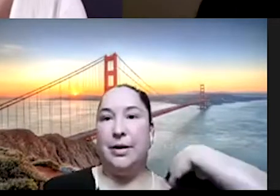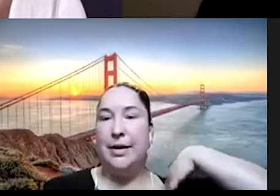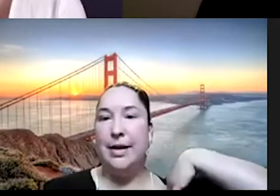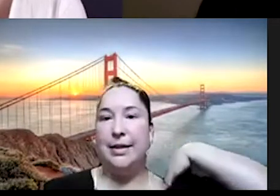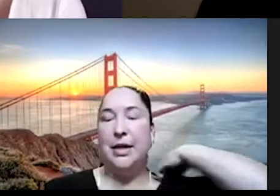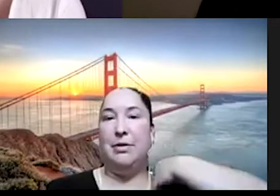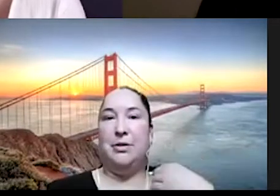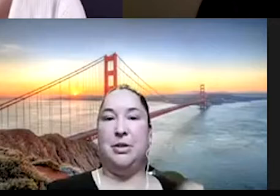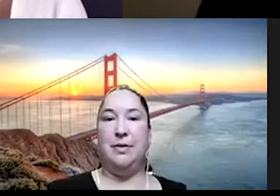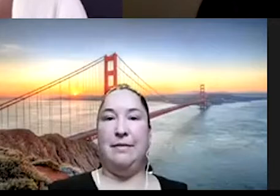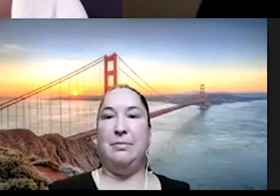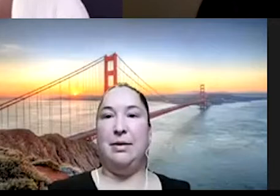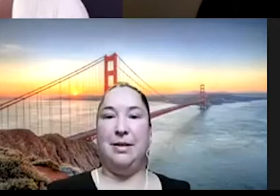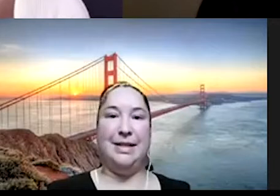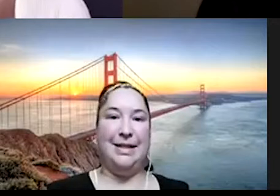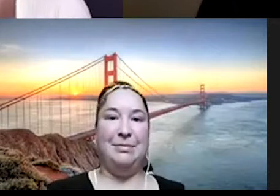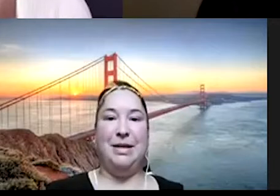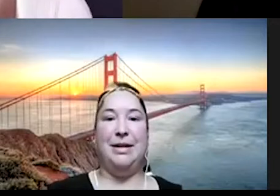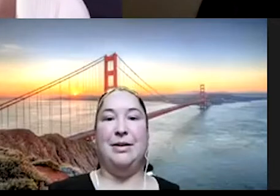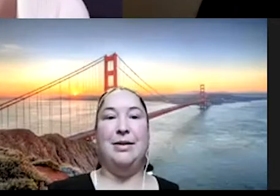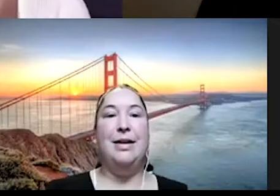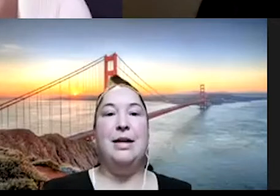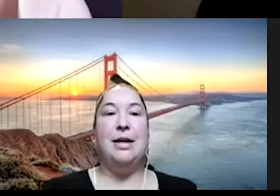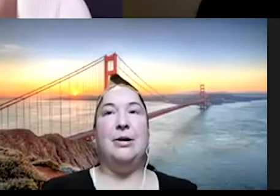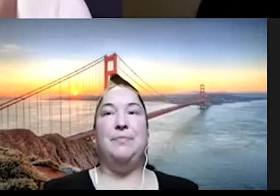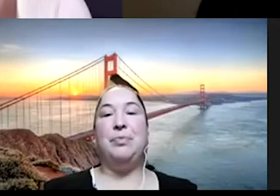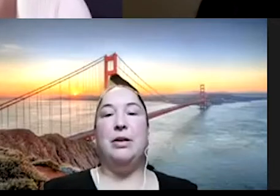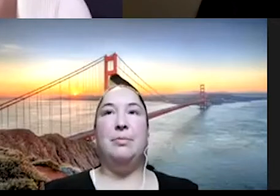Sure. Yeah, thank you all so much for having me. I'm really excited to be here.